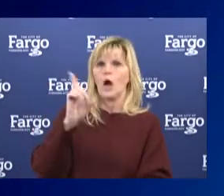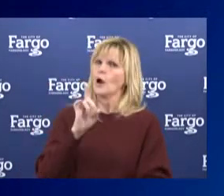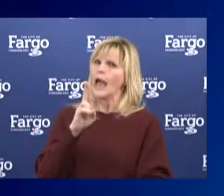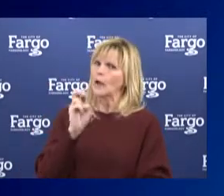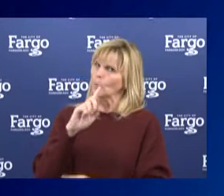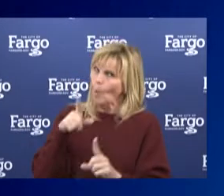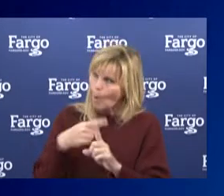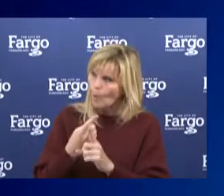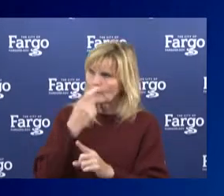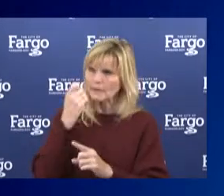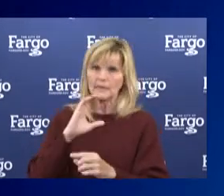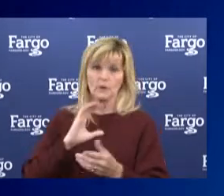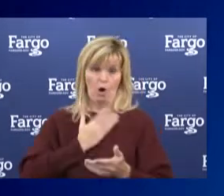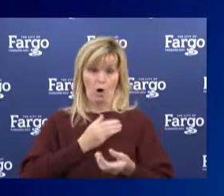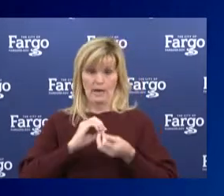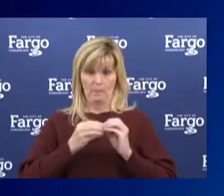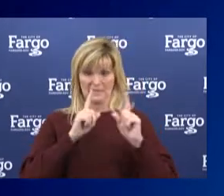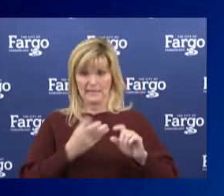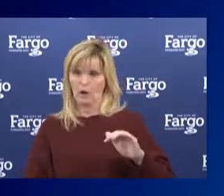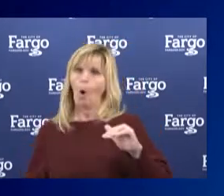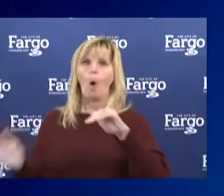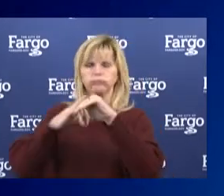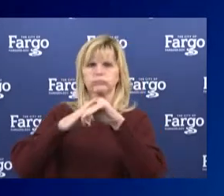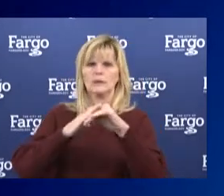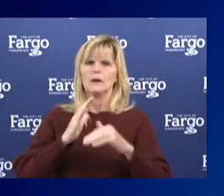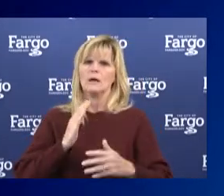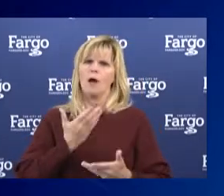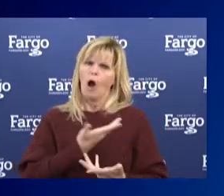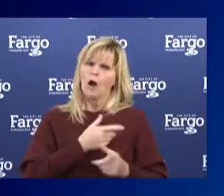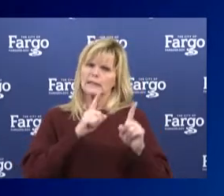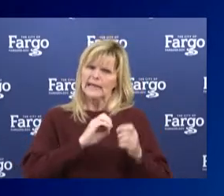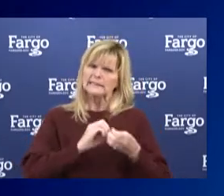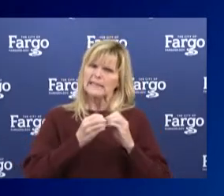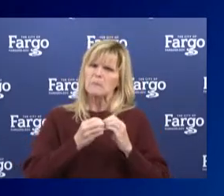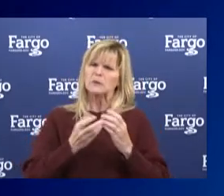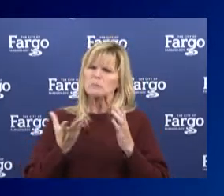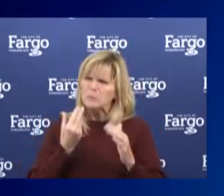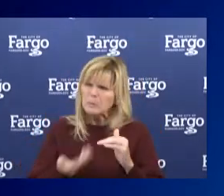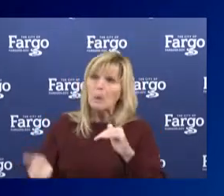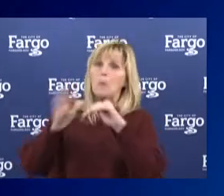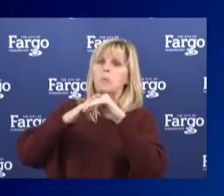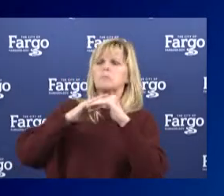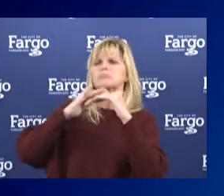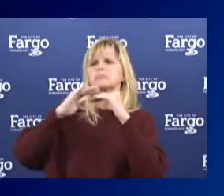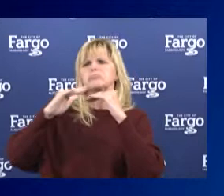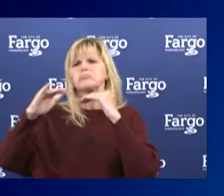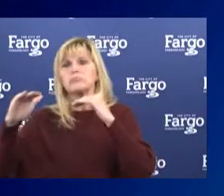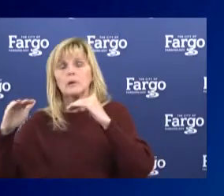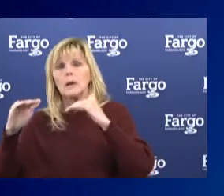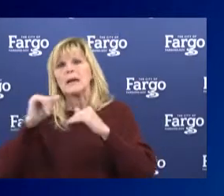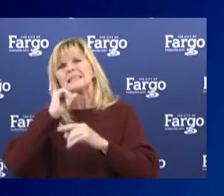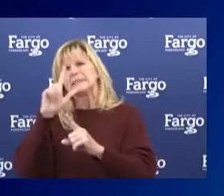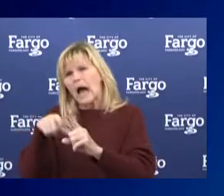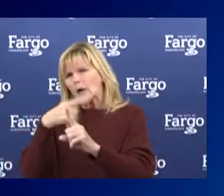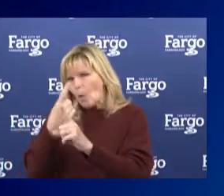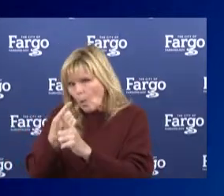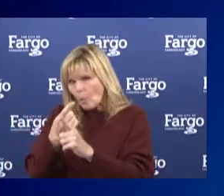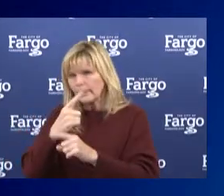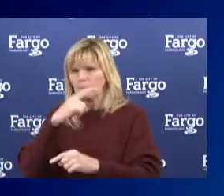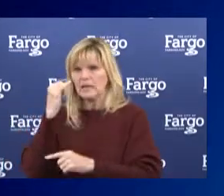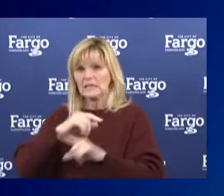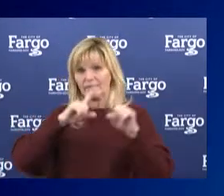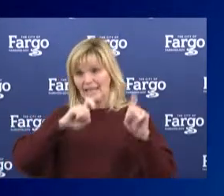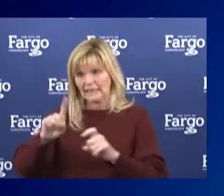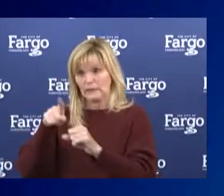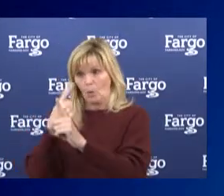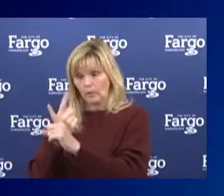just doing more testing. Our testing numbers have been pretty steady for a while. And the way we know that it's not just due to testing